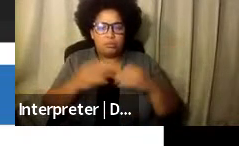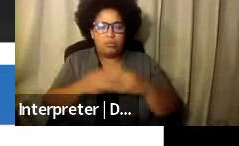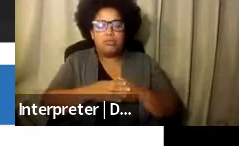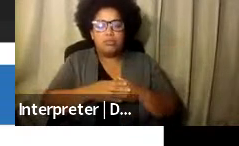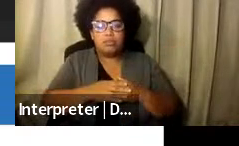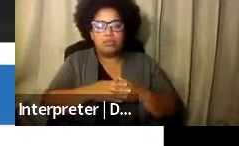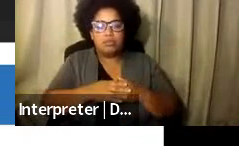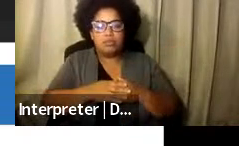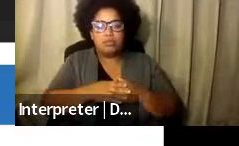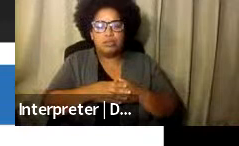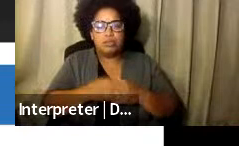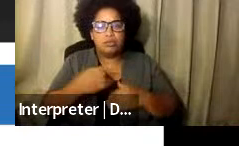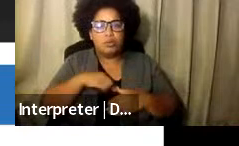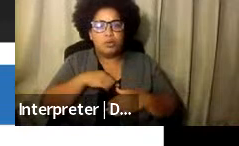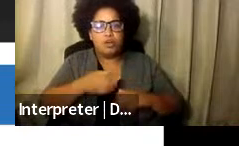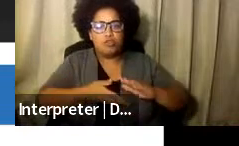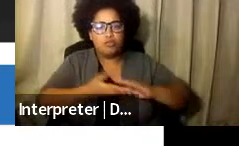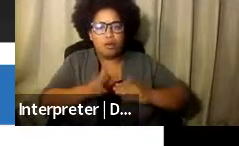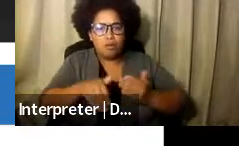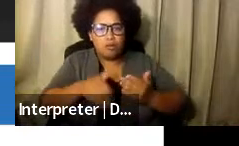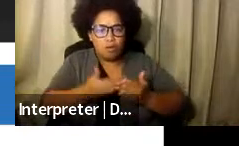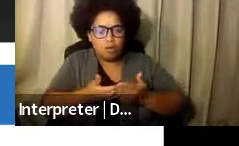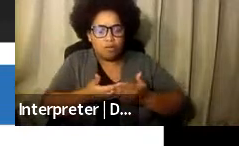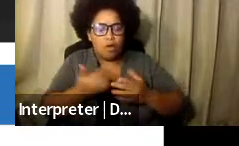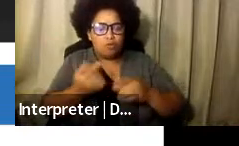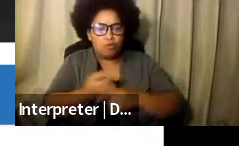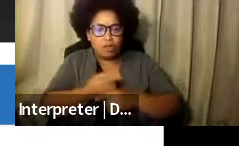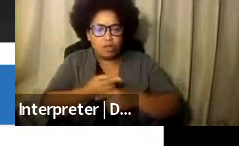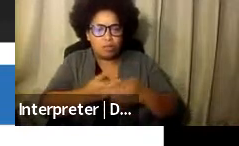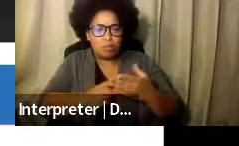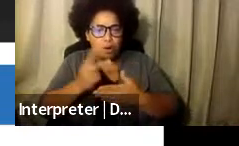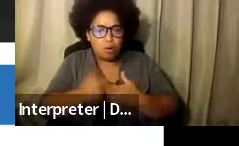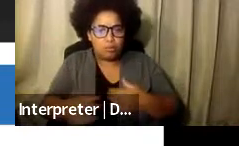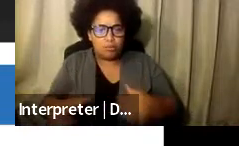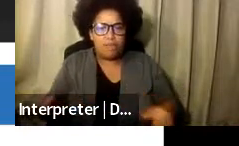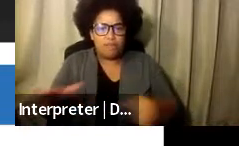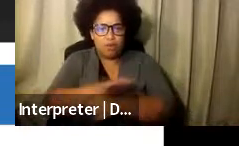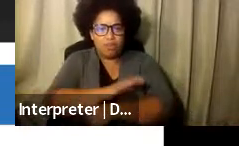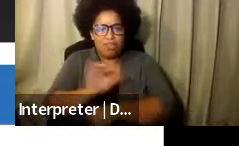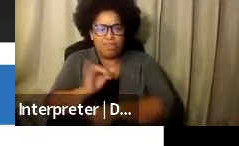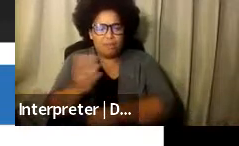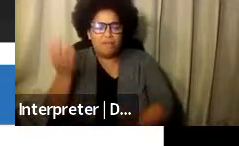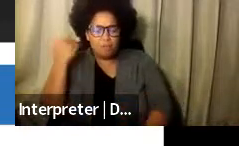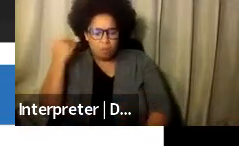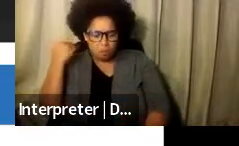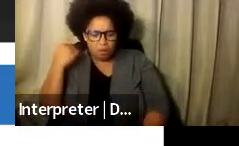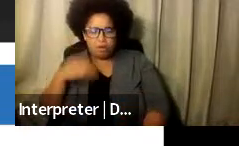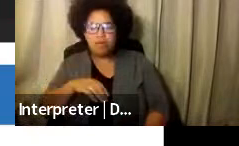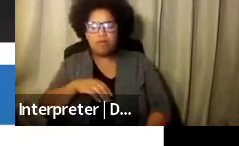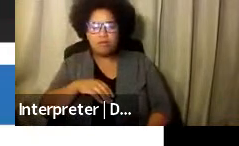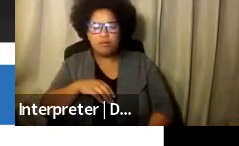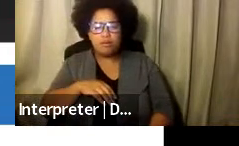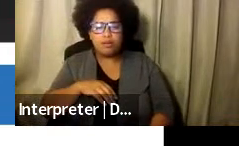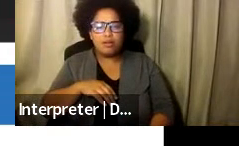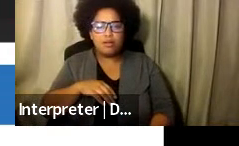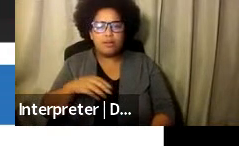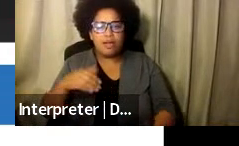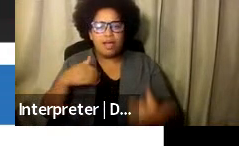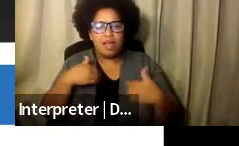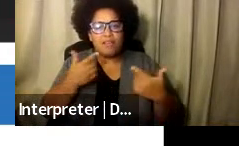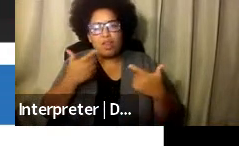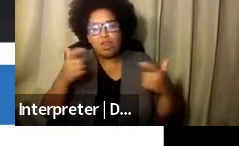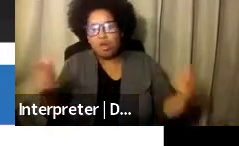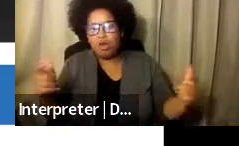are running all of our regular programs full scale like we were before. And we have a very